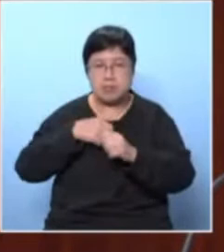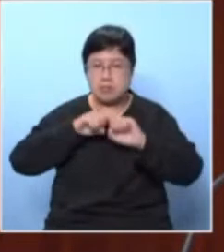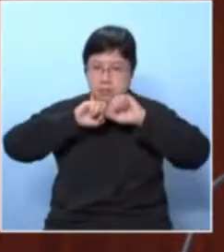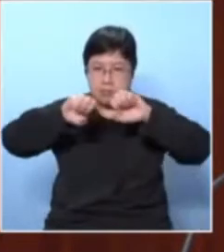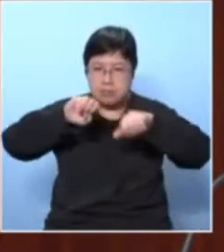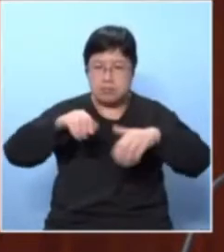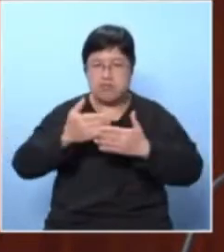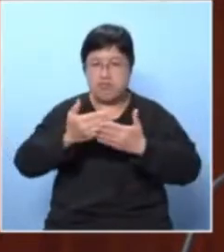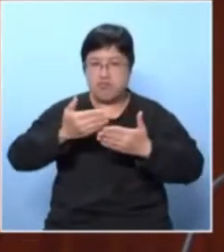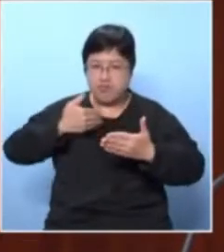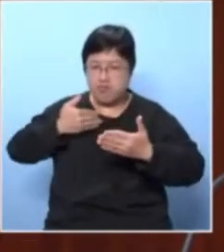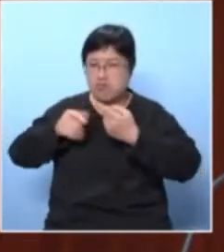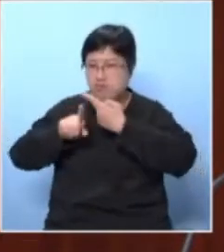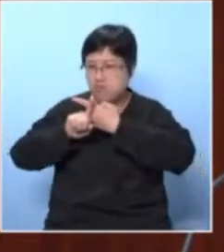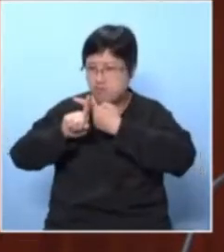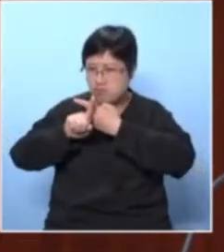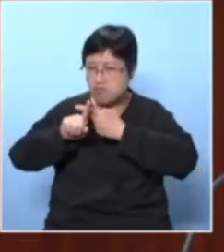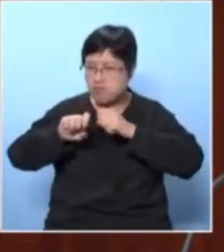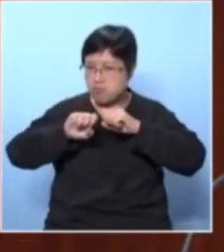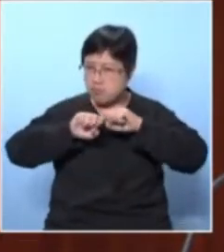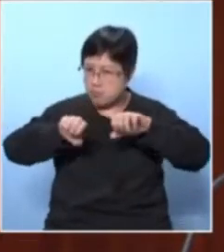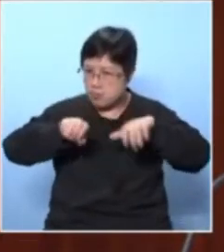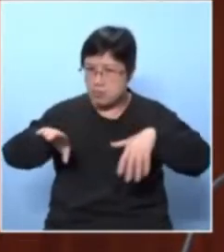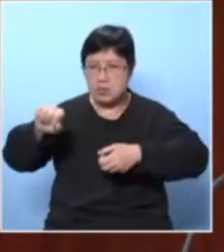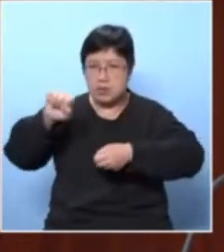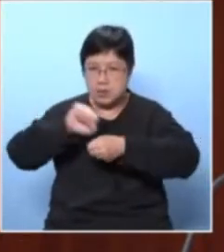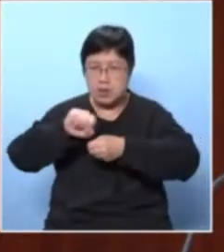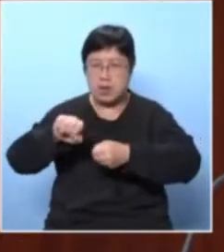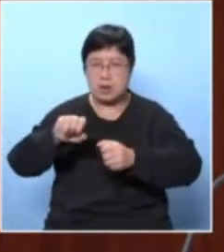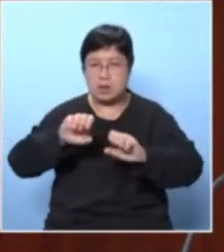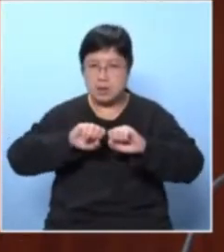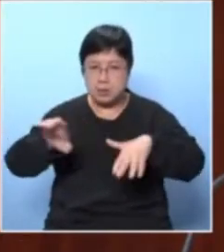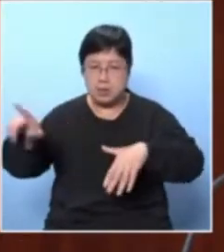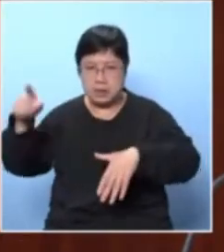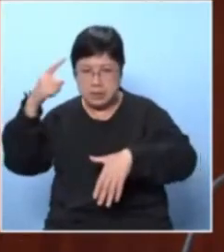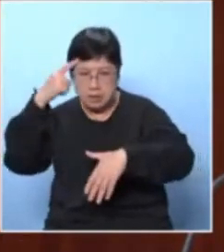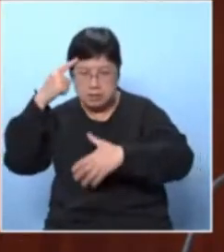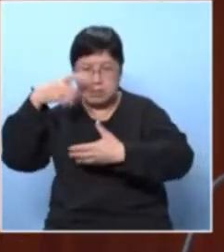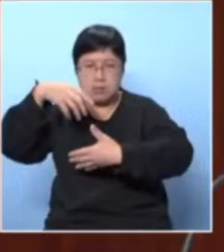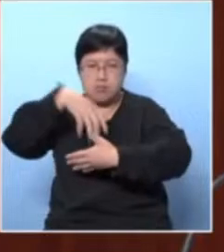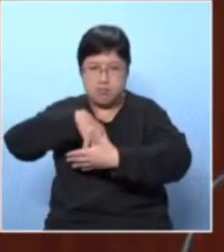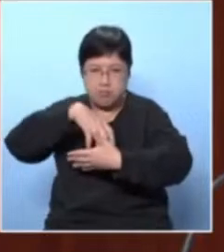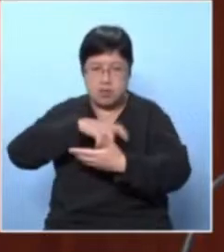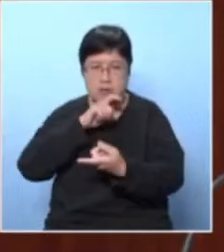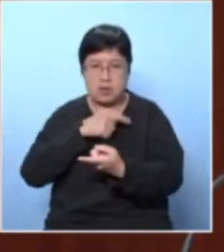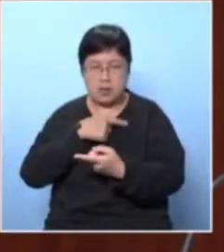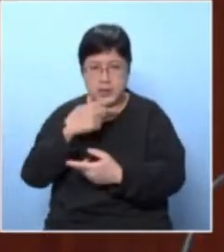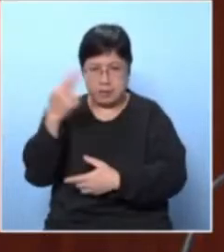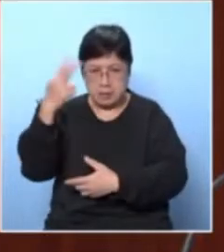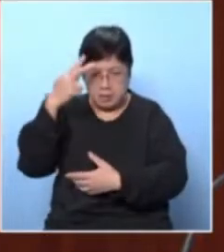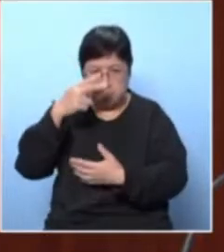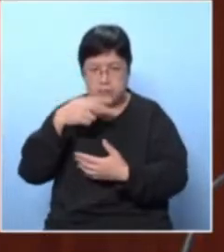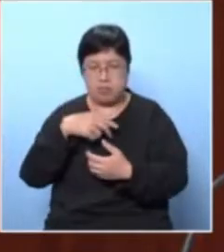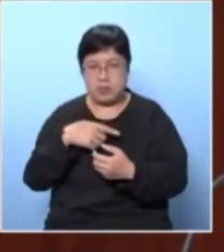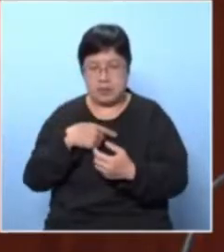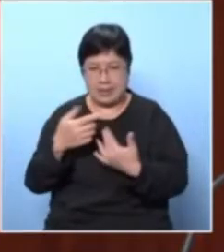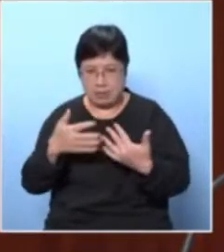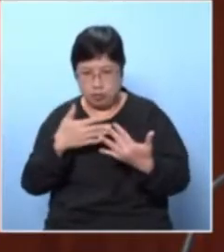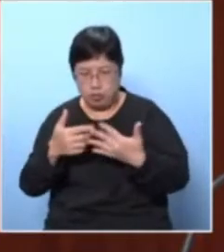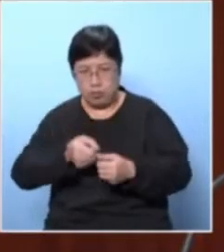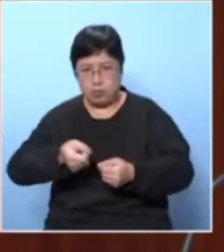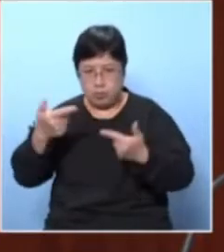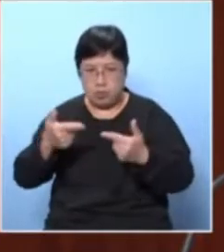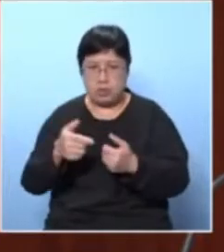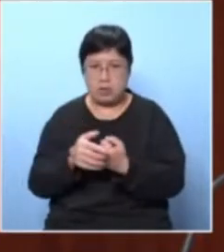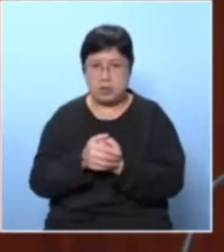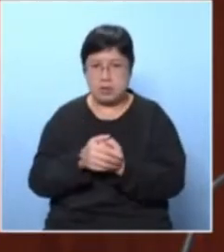in short, room for improvement in enhancing the early alert dissemination, including the content, transparency, and frequency of the